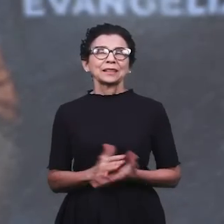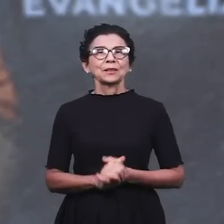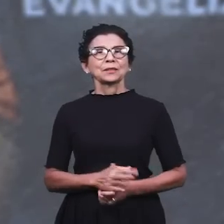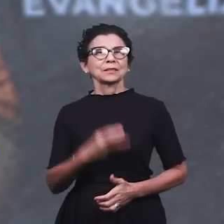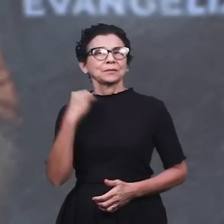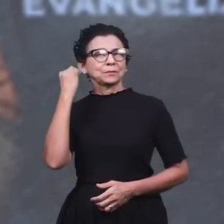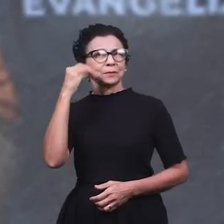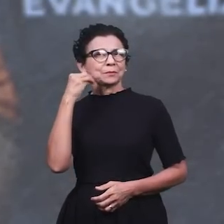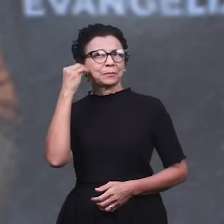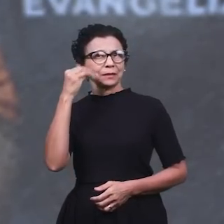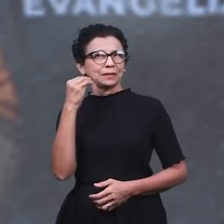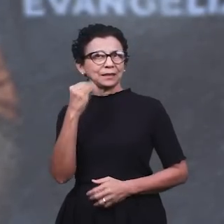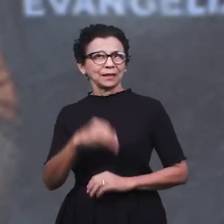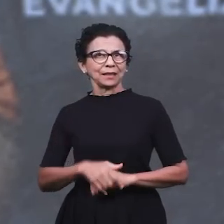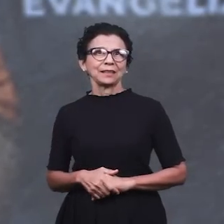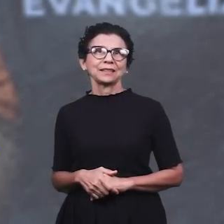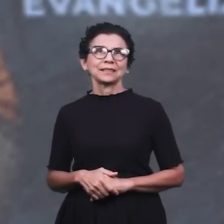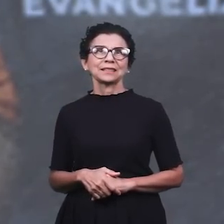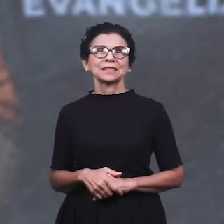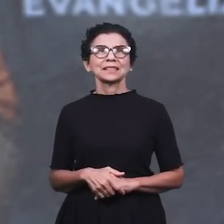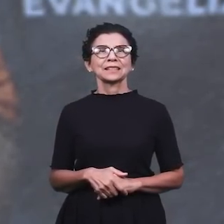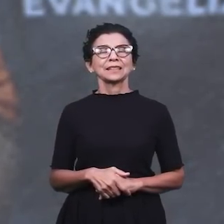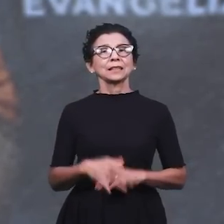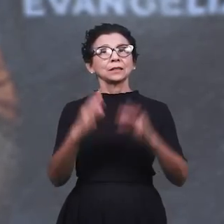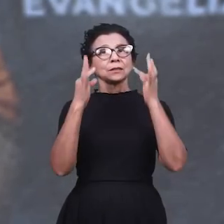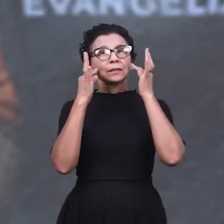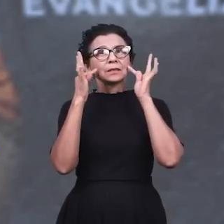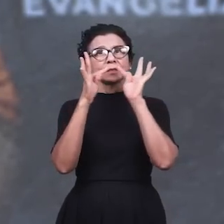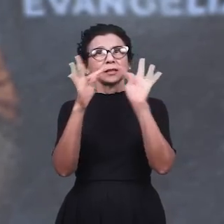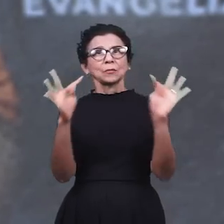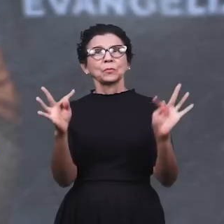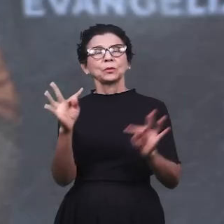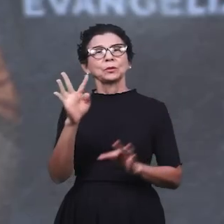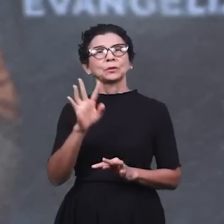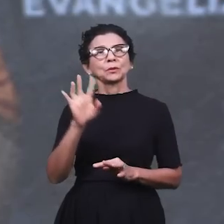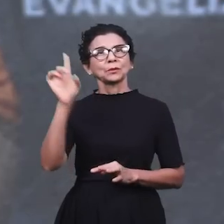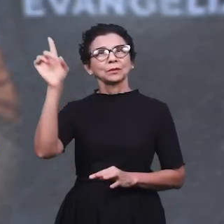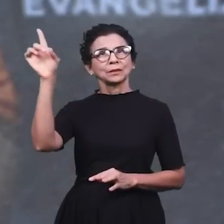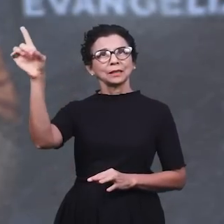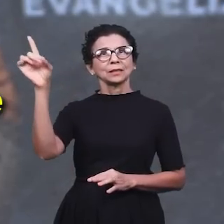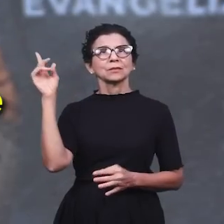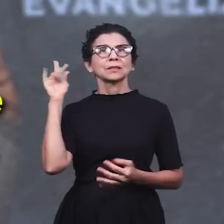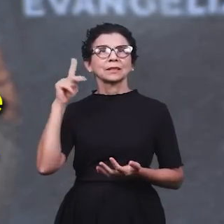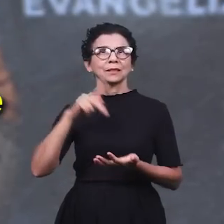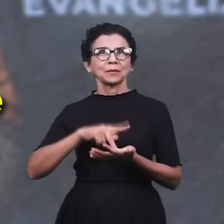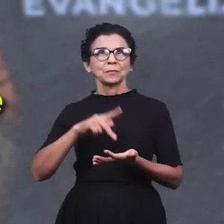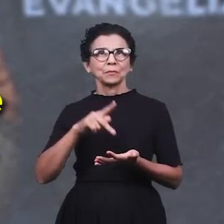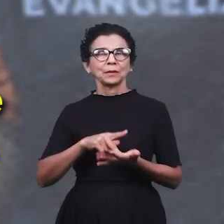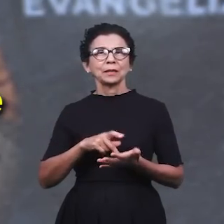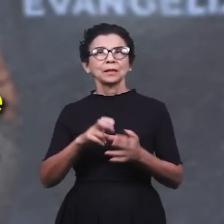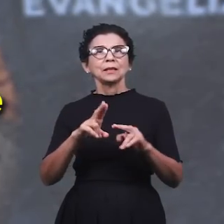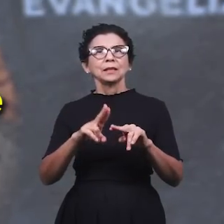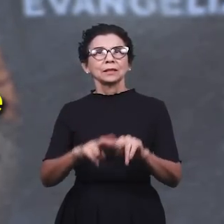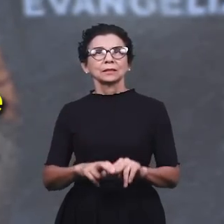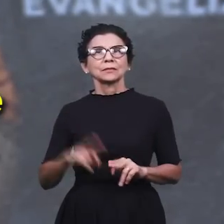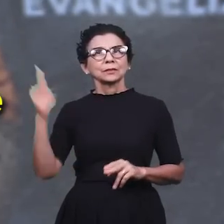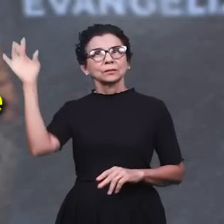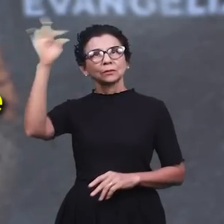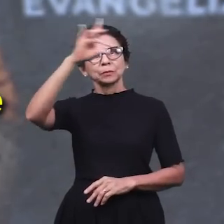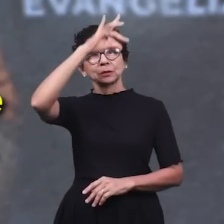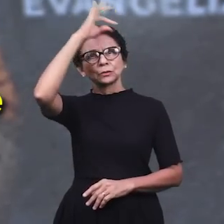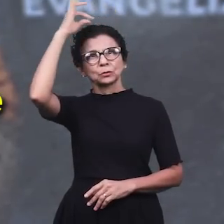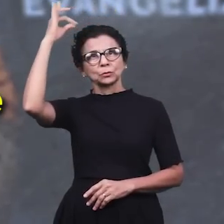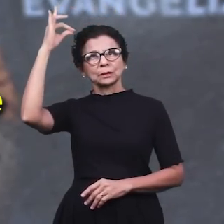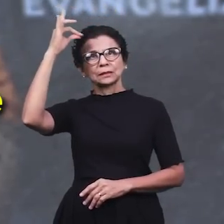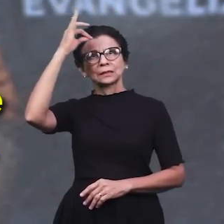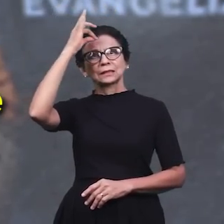So this was my experience, and this is my testimony of how God really speaks through